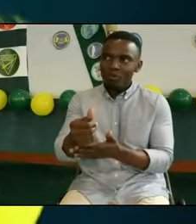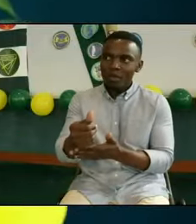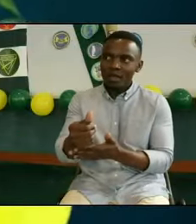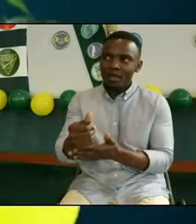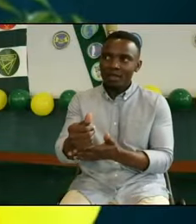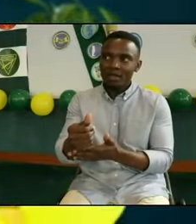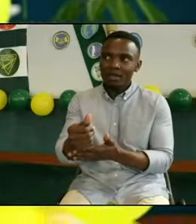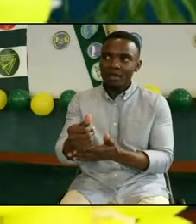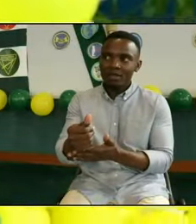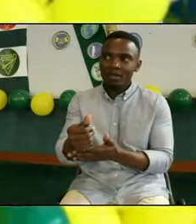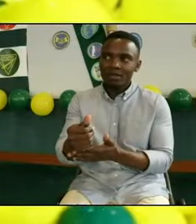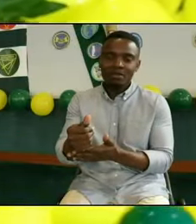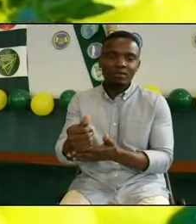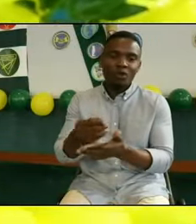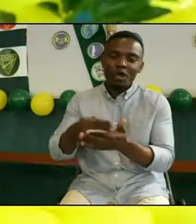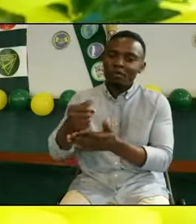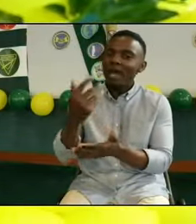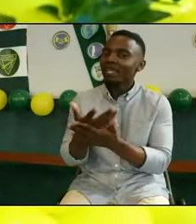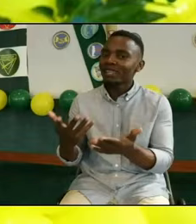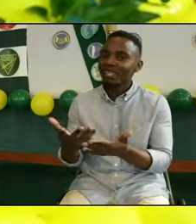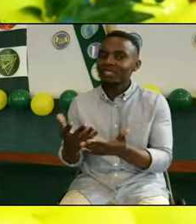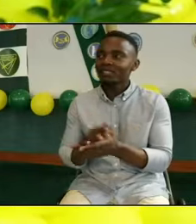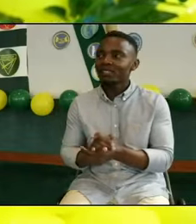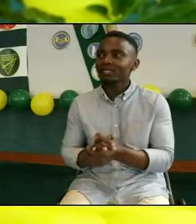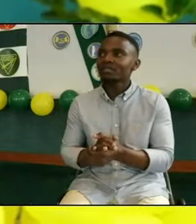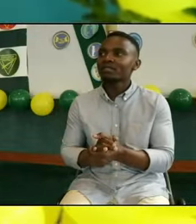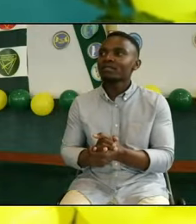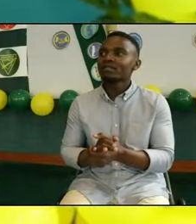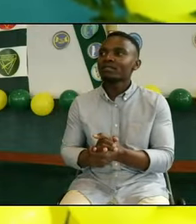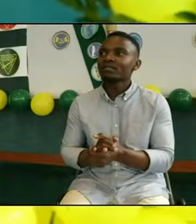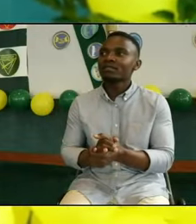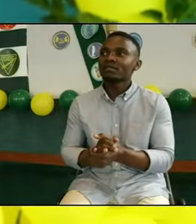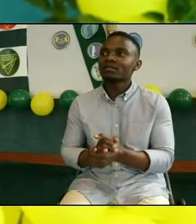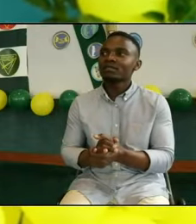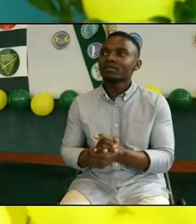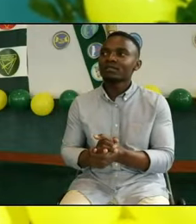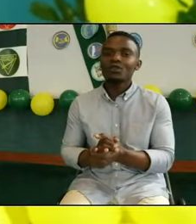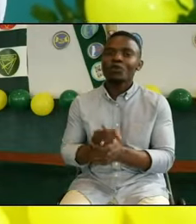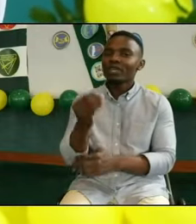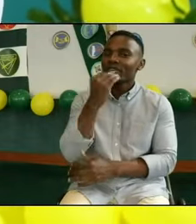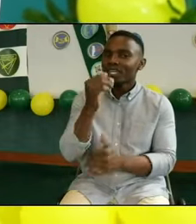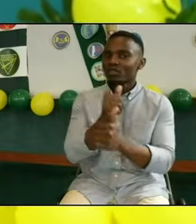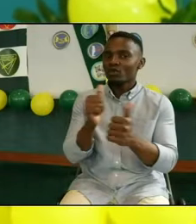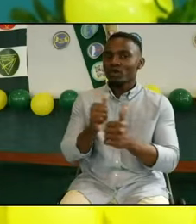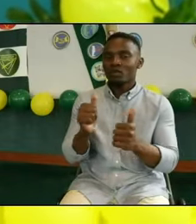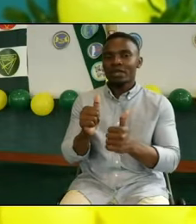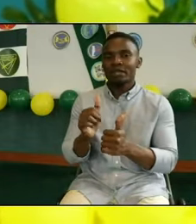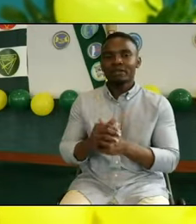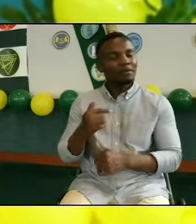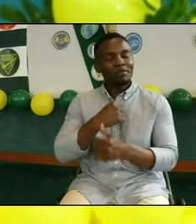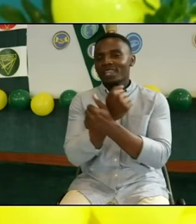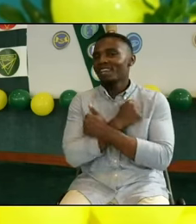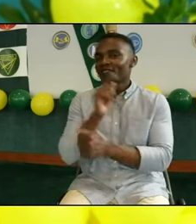do some small chapati, we add it to ugali. Then we mix it up with something interesting because Kenya, I like your food. Praise the Lord.